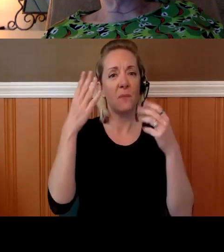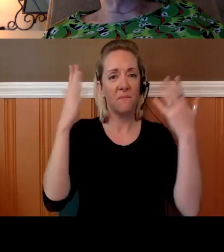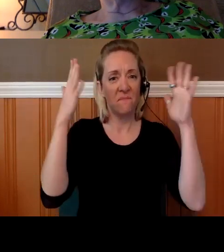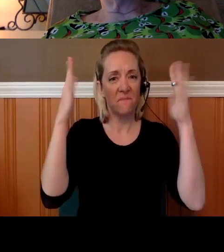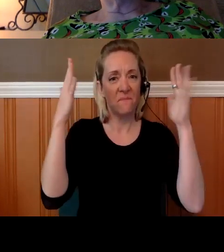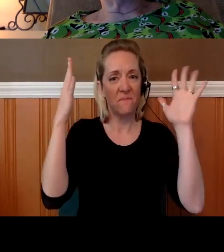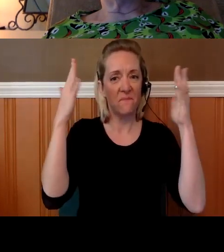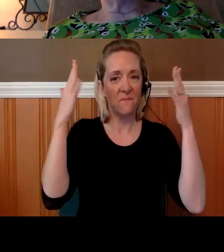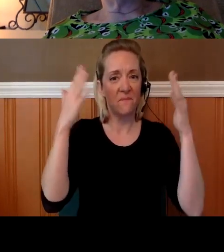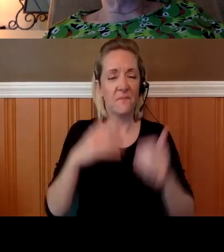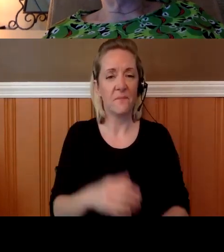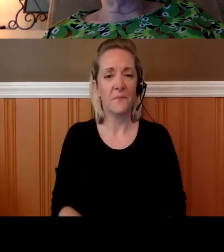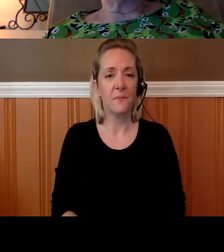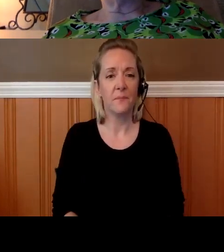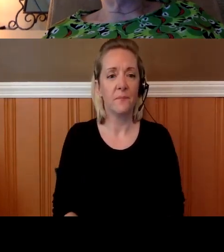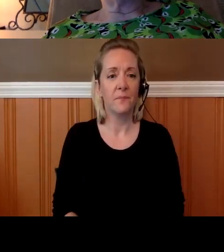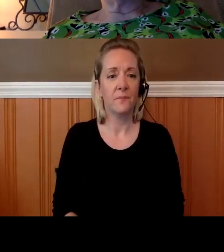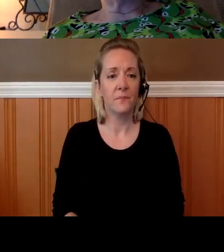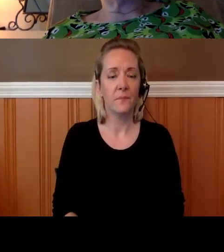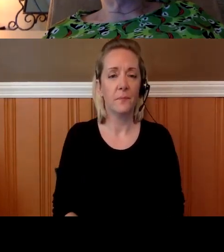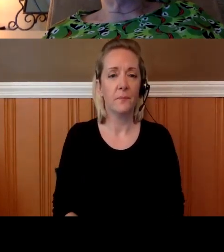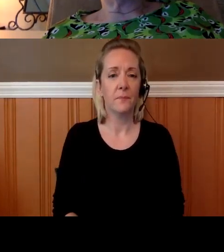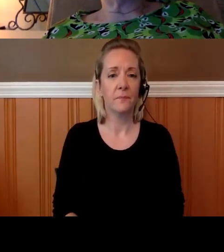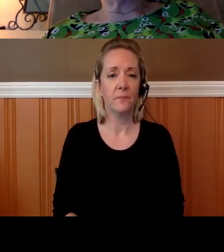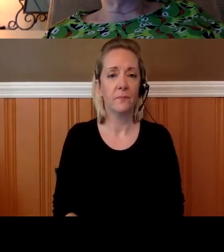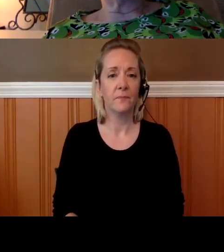today. Hooray, hooray. Good job.